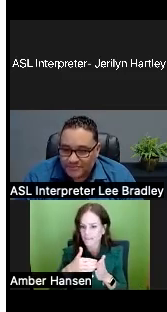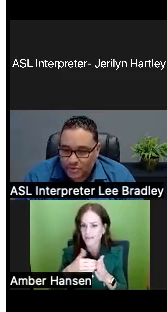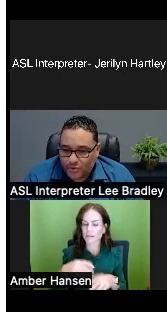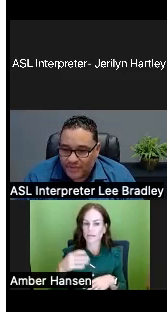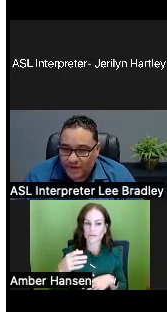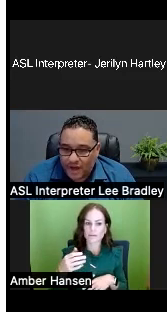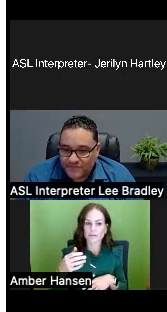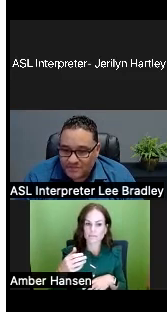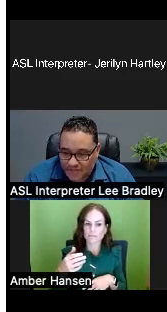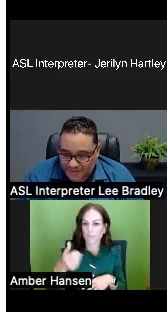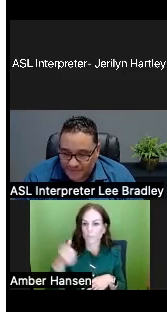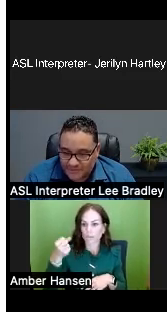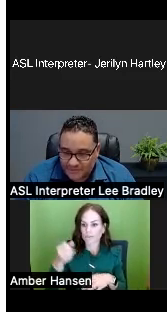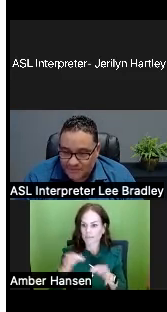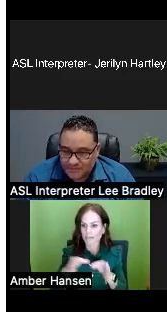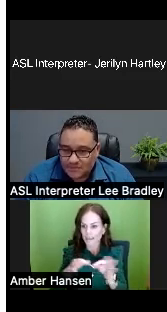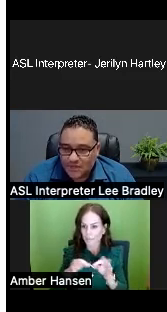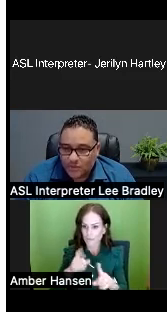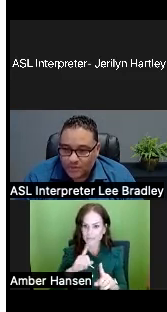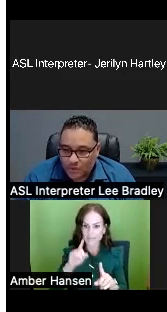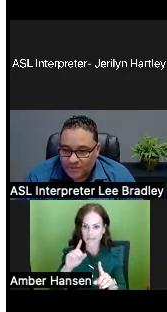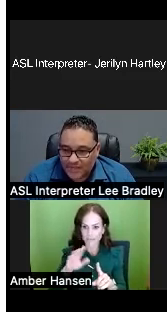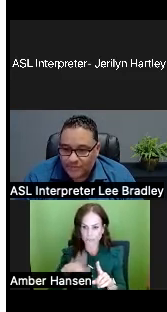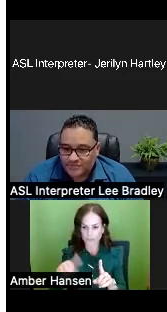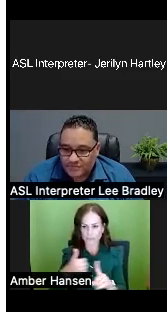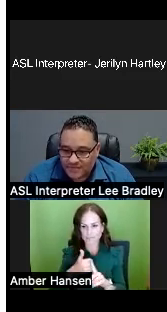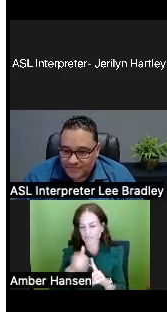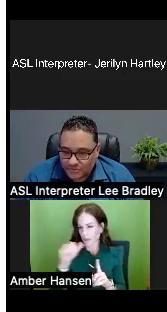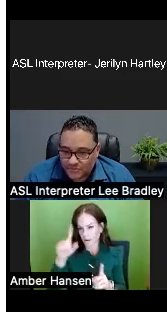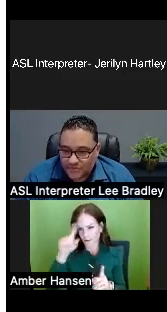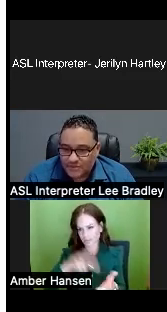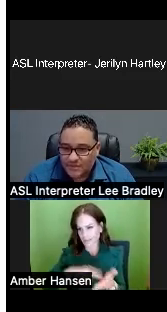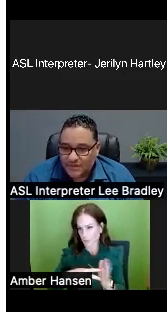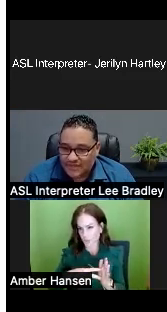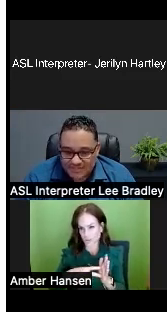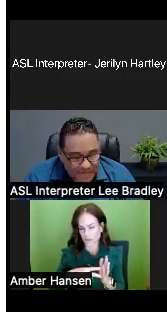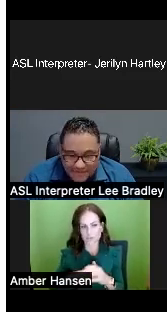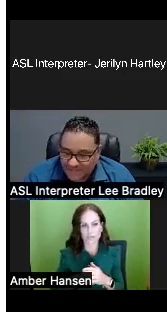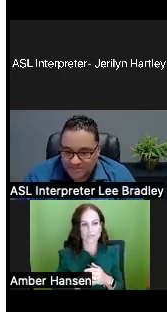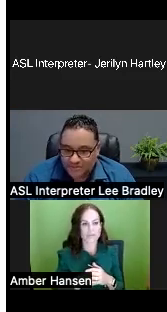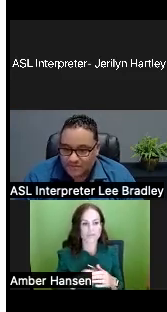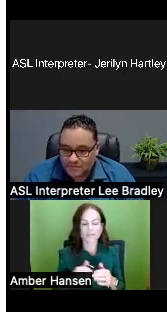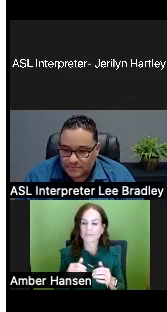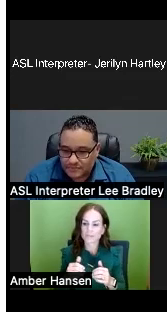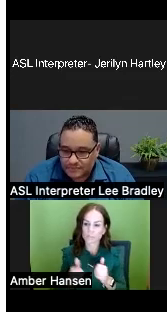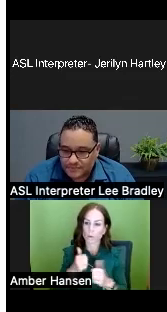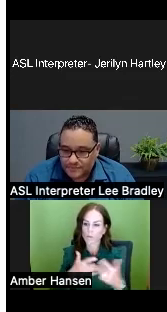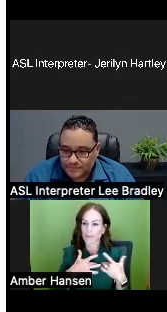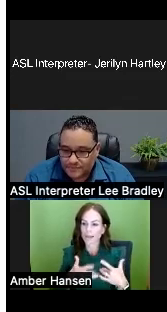that it's important that oftentimes withholding language from deaf children is not intentional.